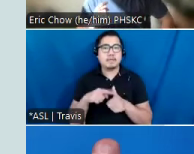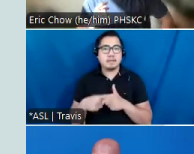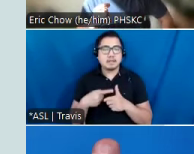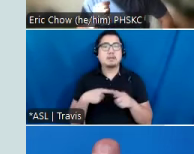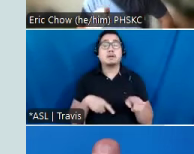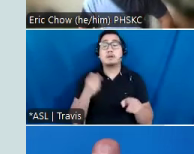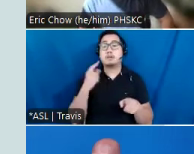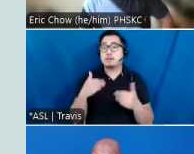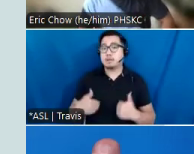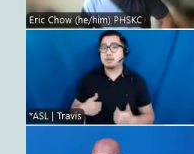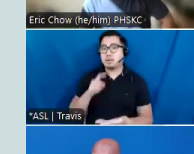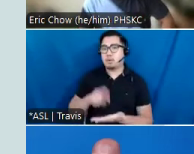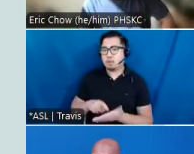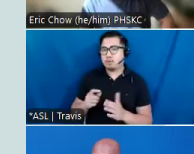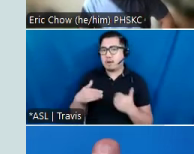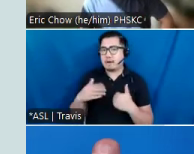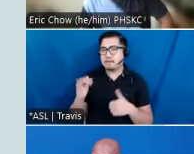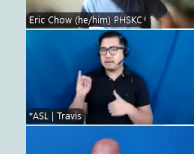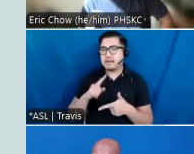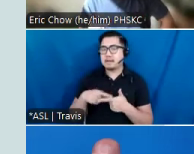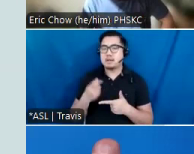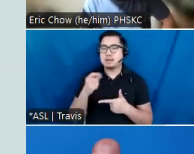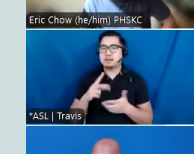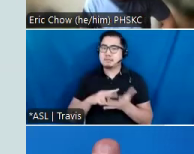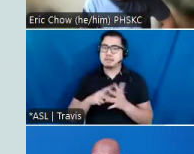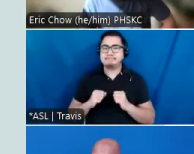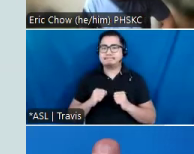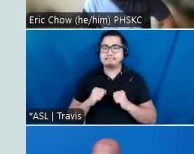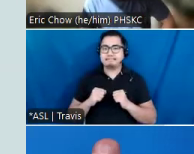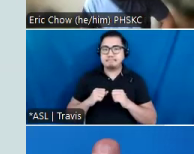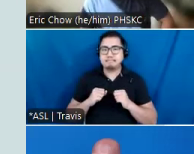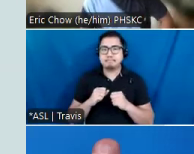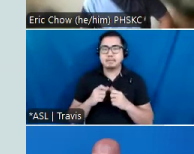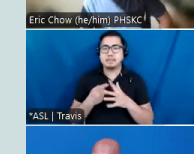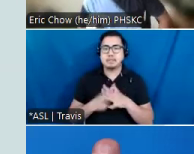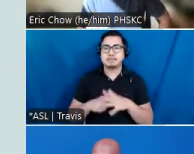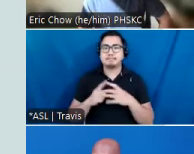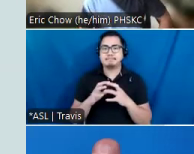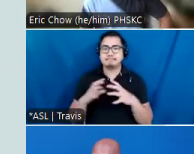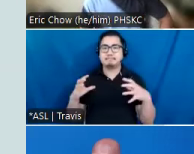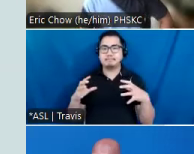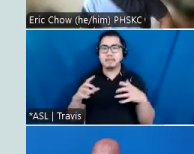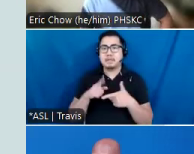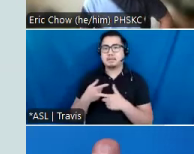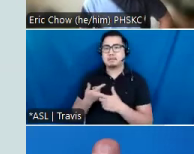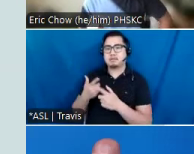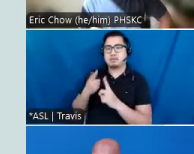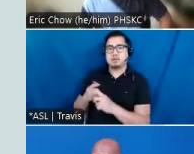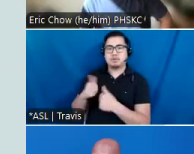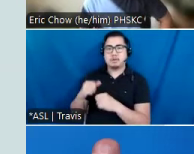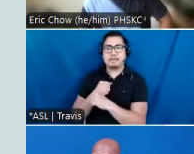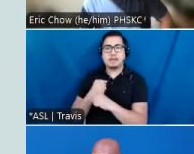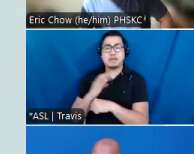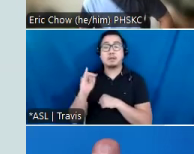to boost up its resources to defend against this infection. And then over time, the